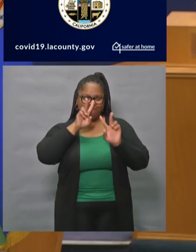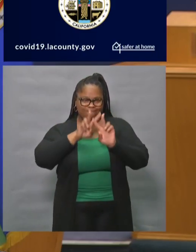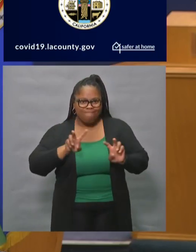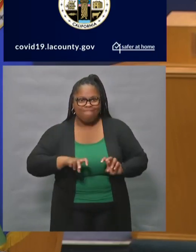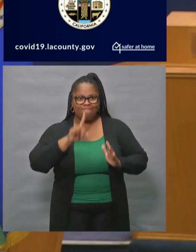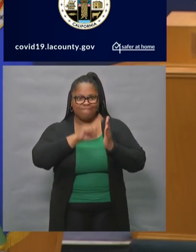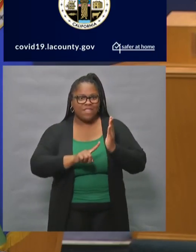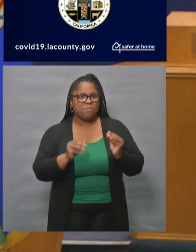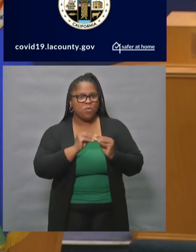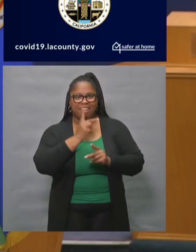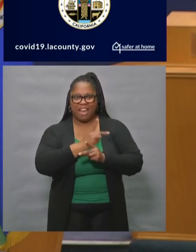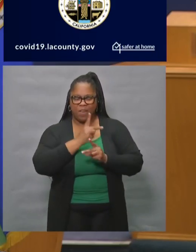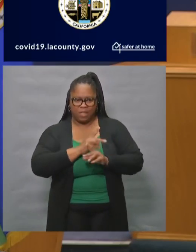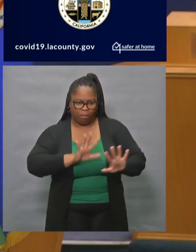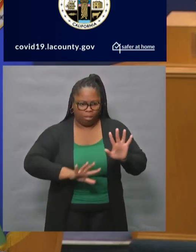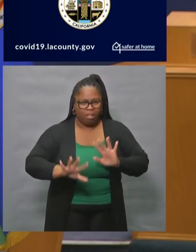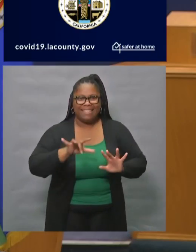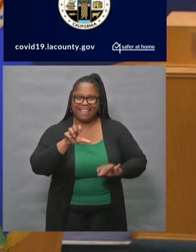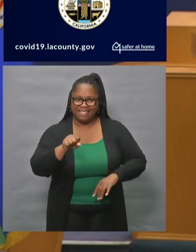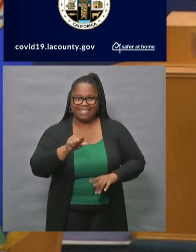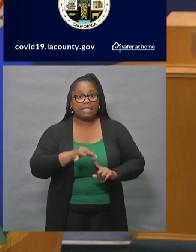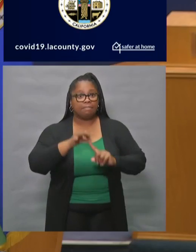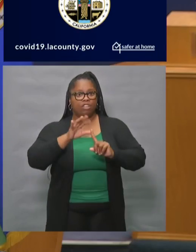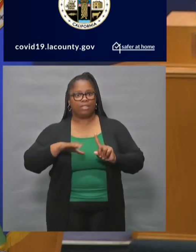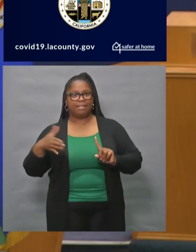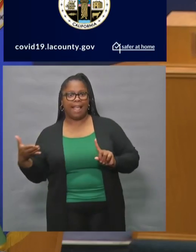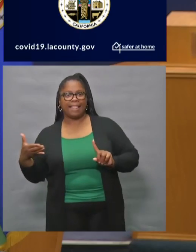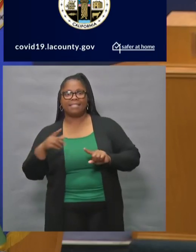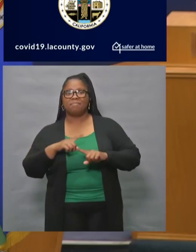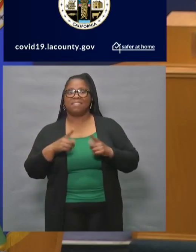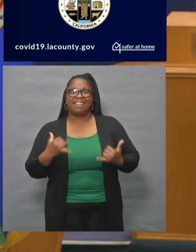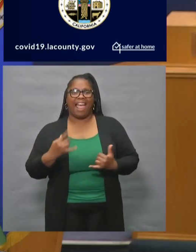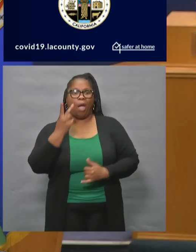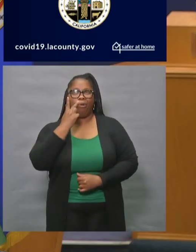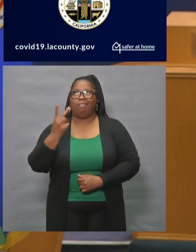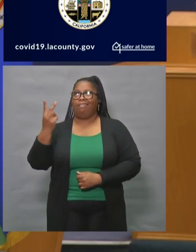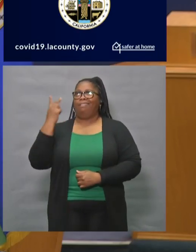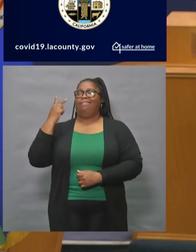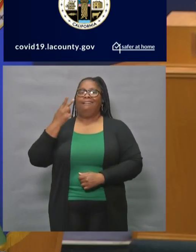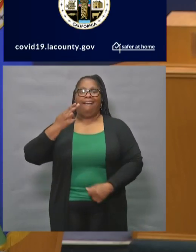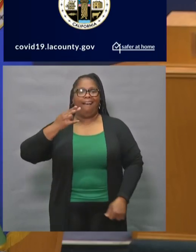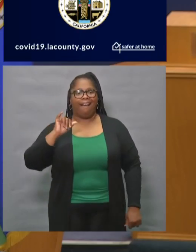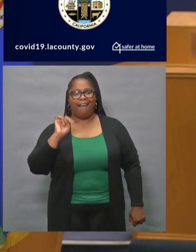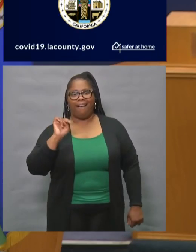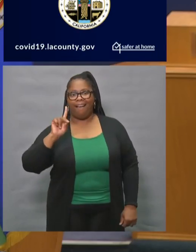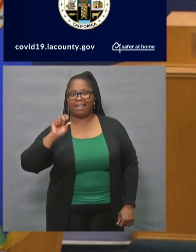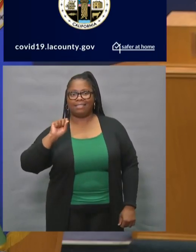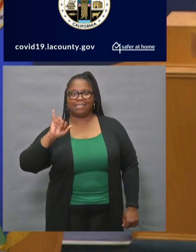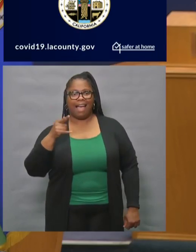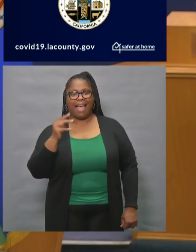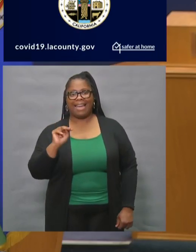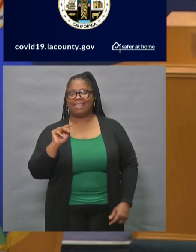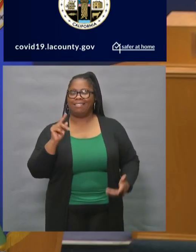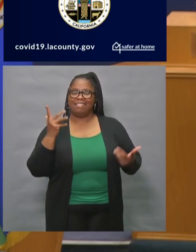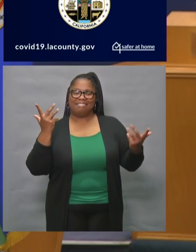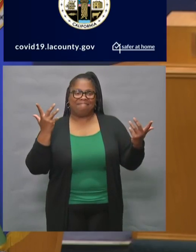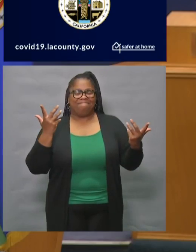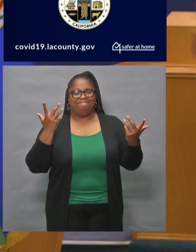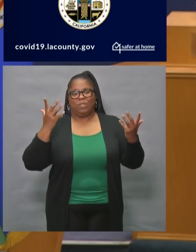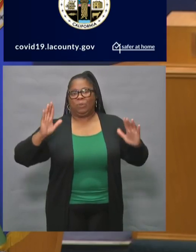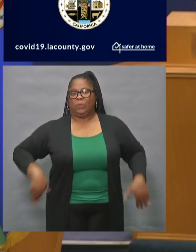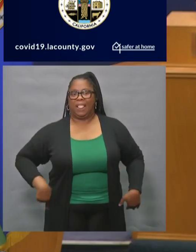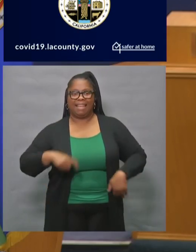think, again, hindsight is beneficial as we move forward. It doesn't really help us understand what might have happened in the past. So I